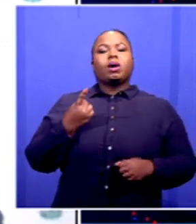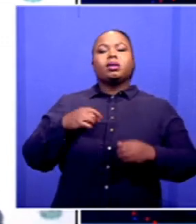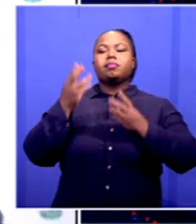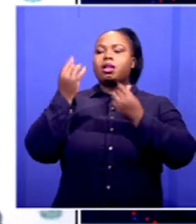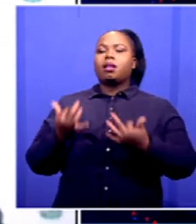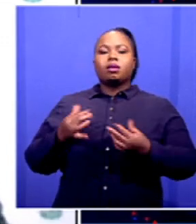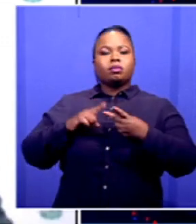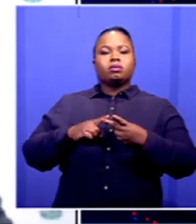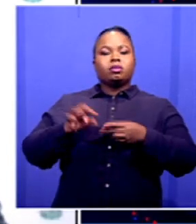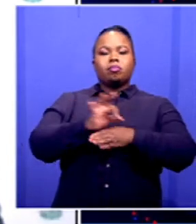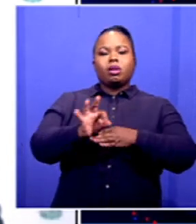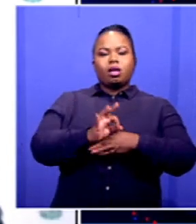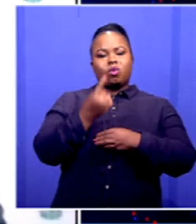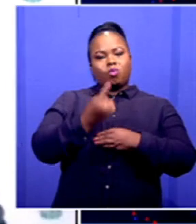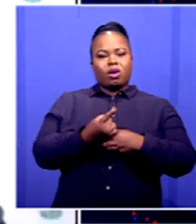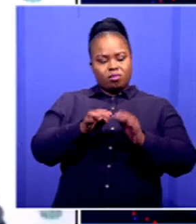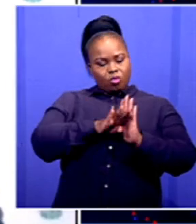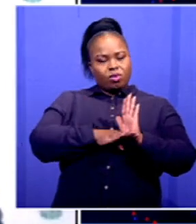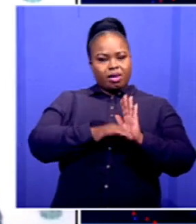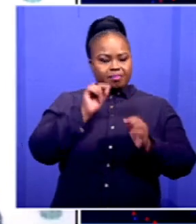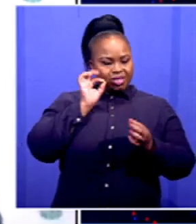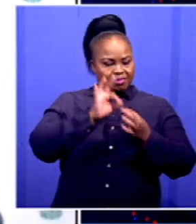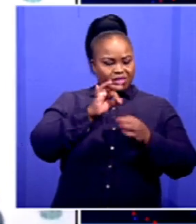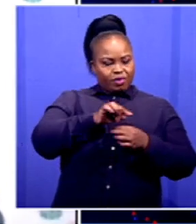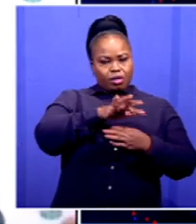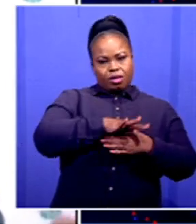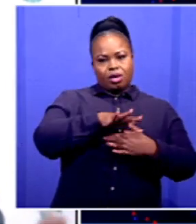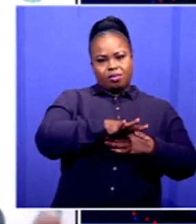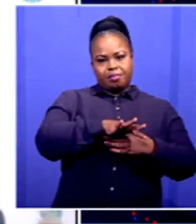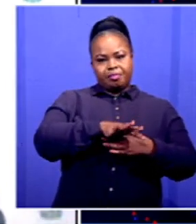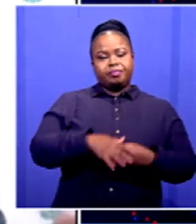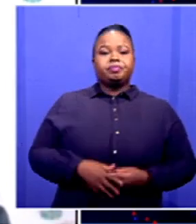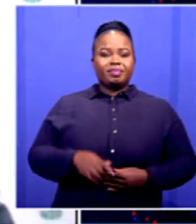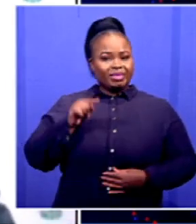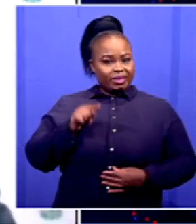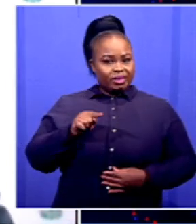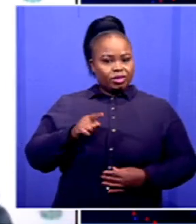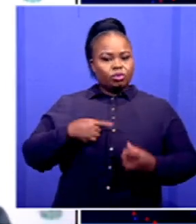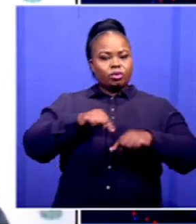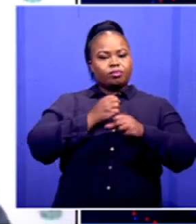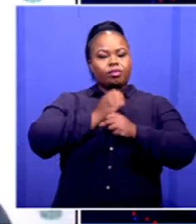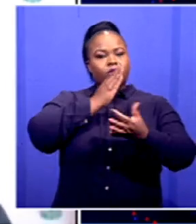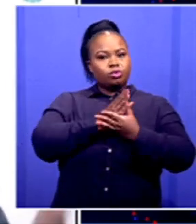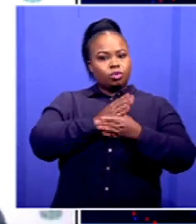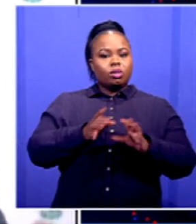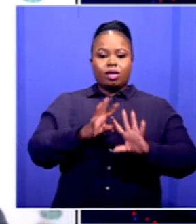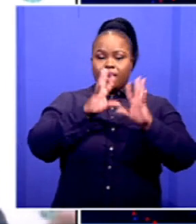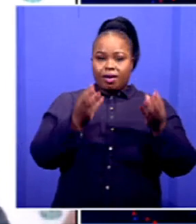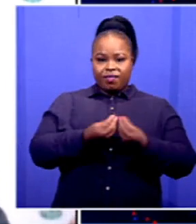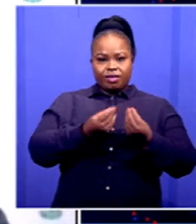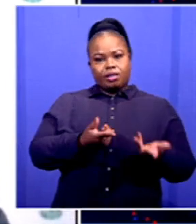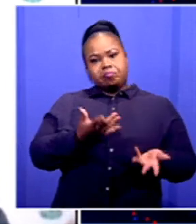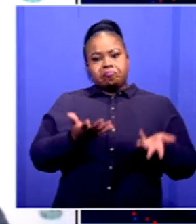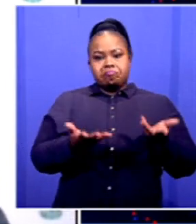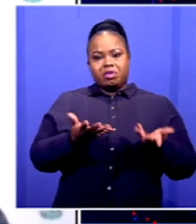budget, single program in a given area. This seeks to ensure that things that tend to